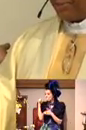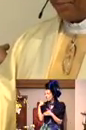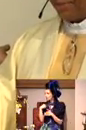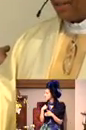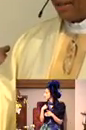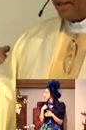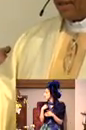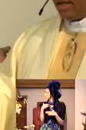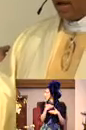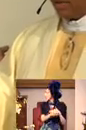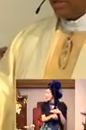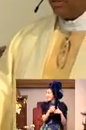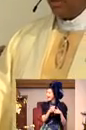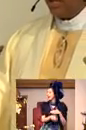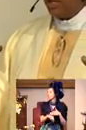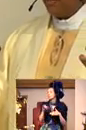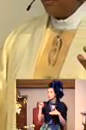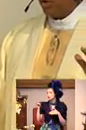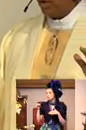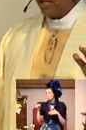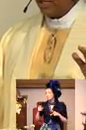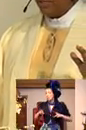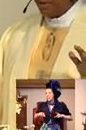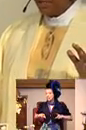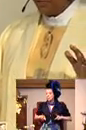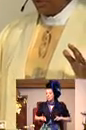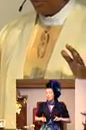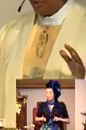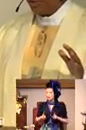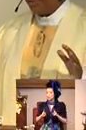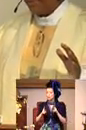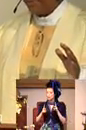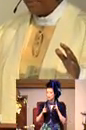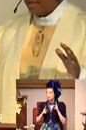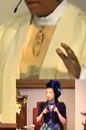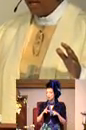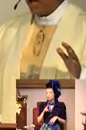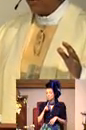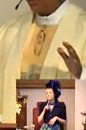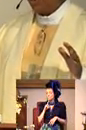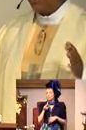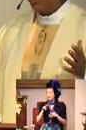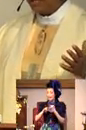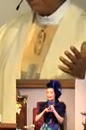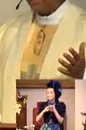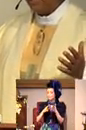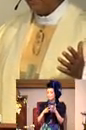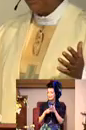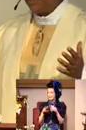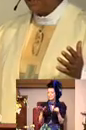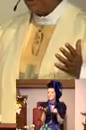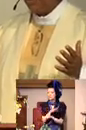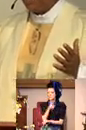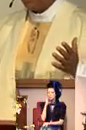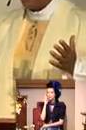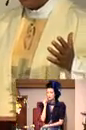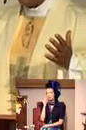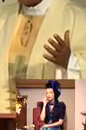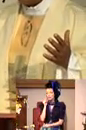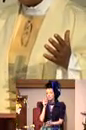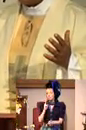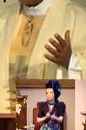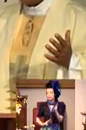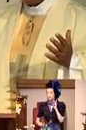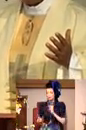juice. Allow it to be a meaningful experience for each person. Allow each person who consumes